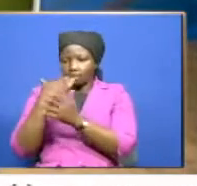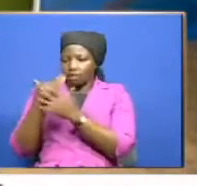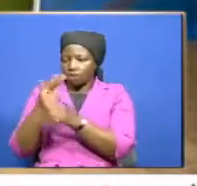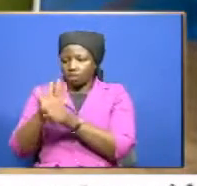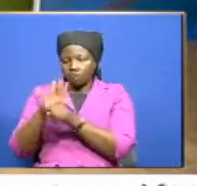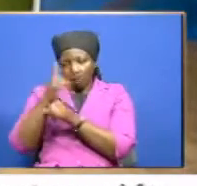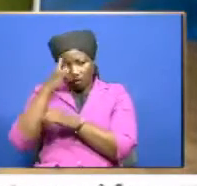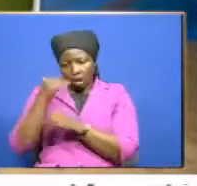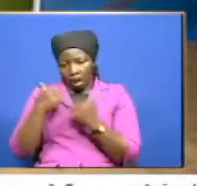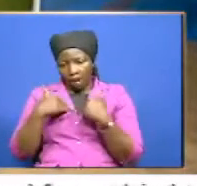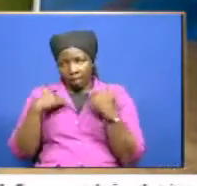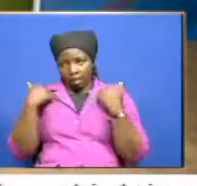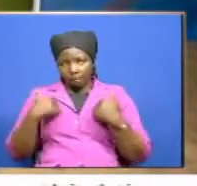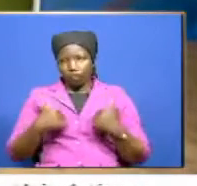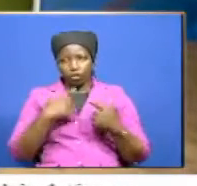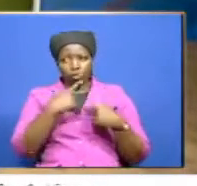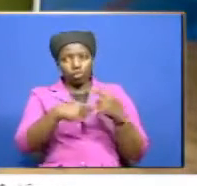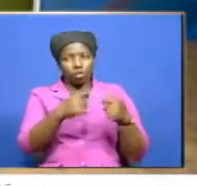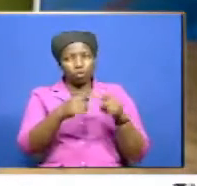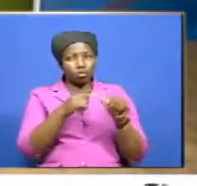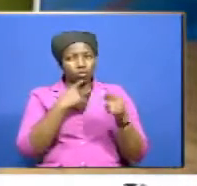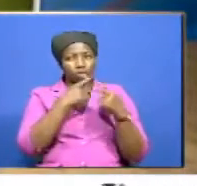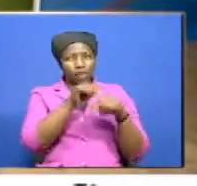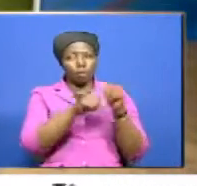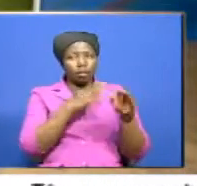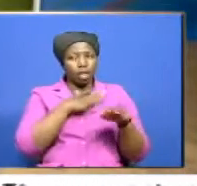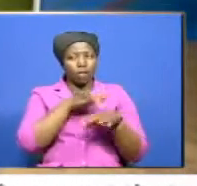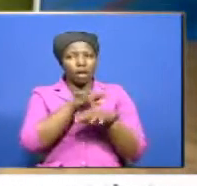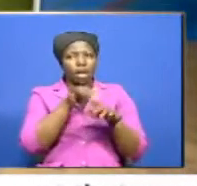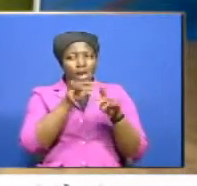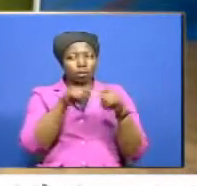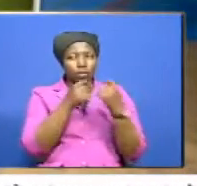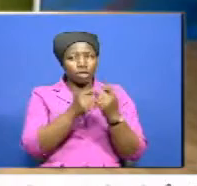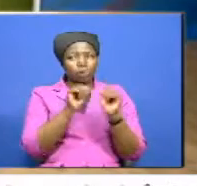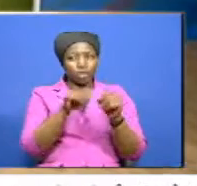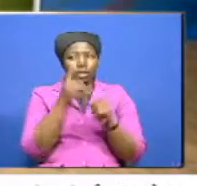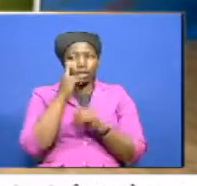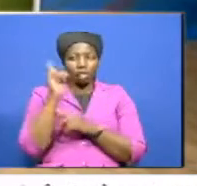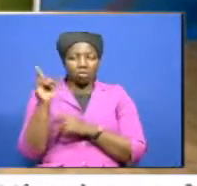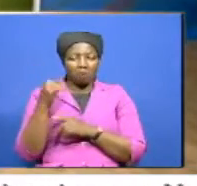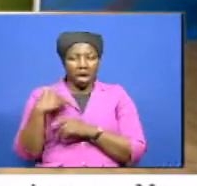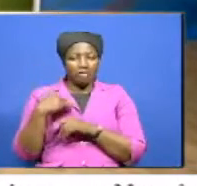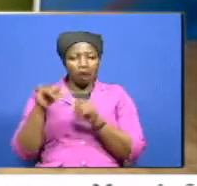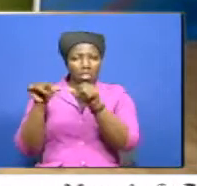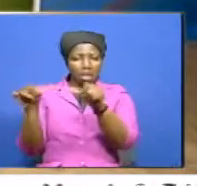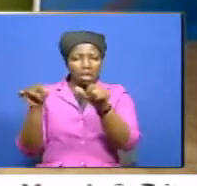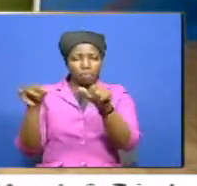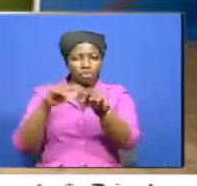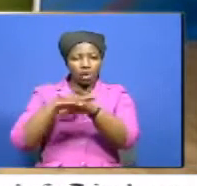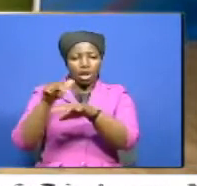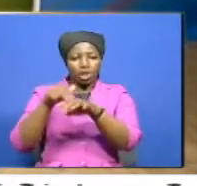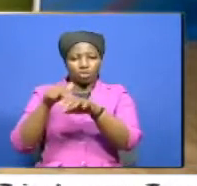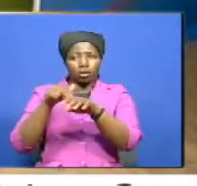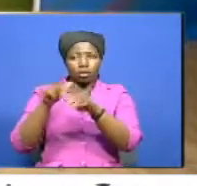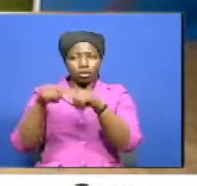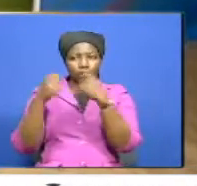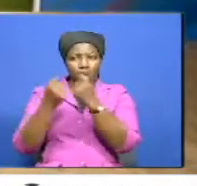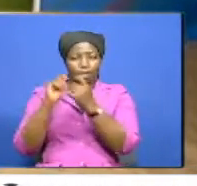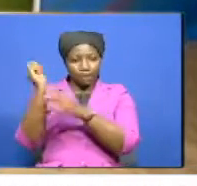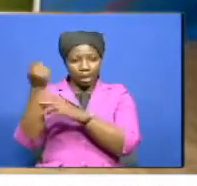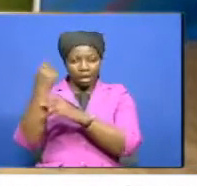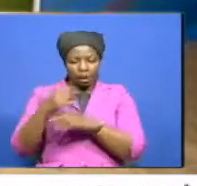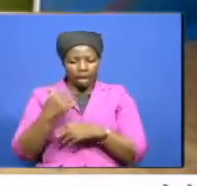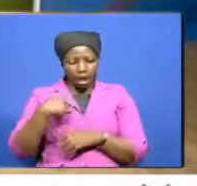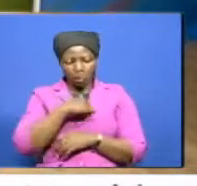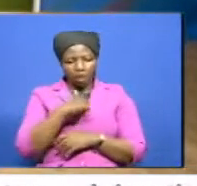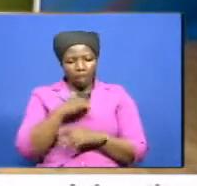the conversation about our national teams. We can see you're well labeled as Team Kenya. We know you're involved going into an Olympic year. We'll be taking a